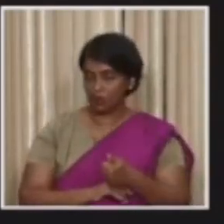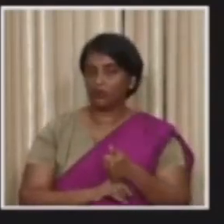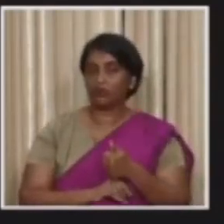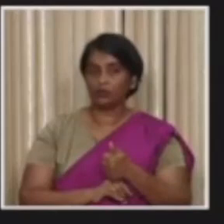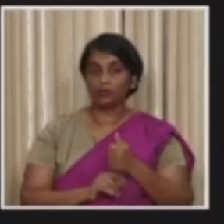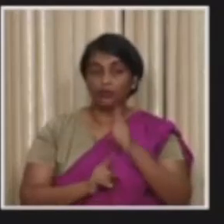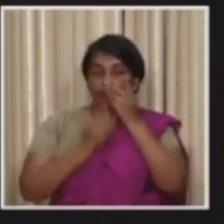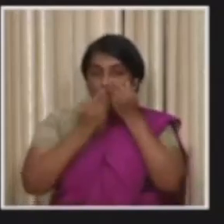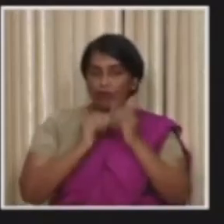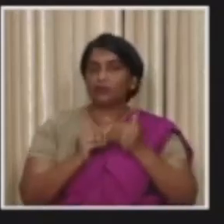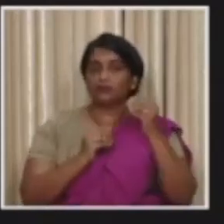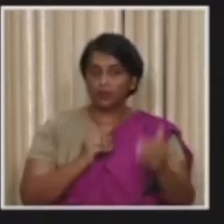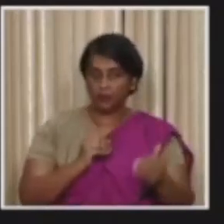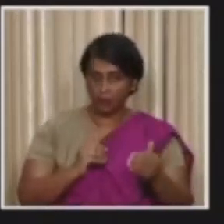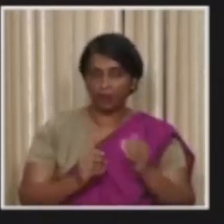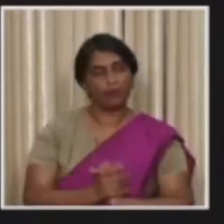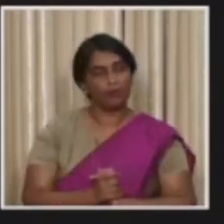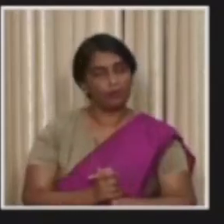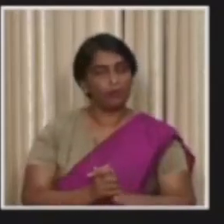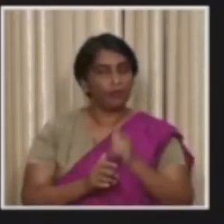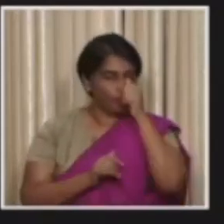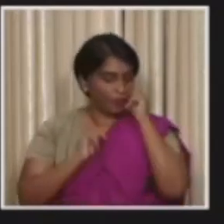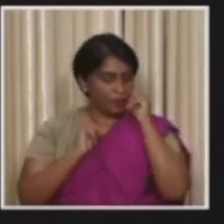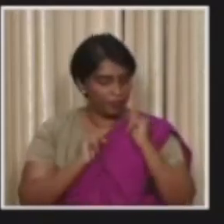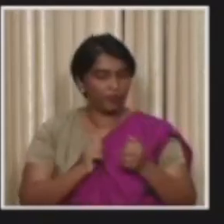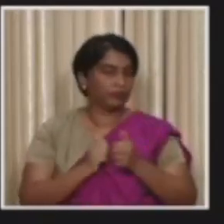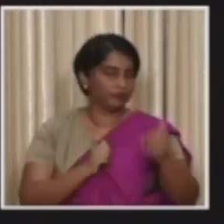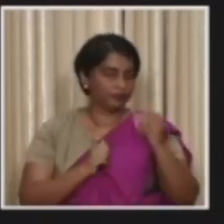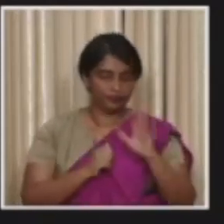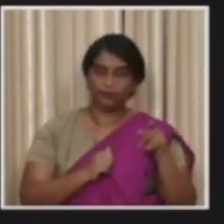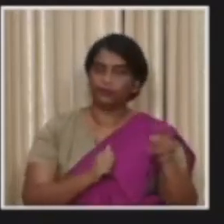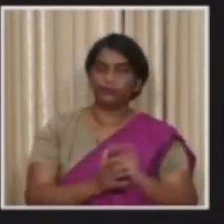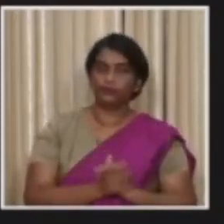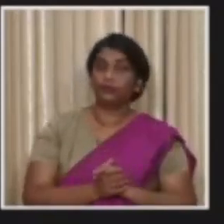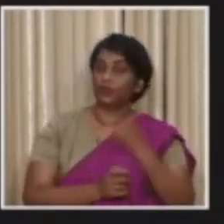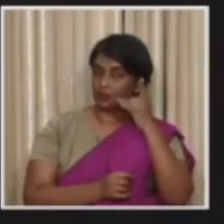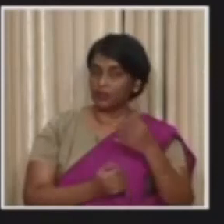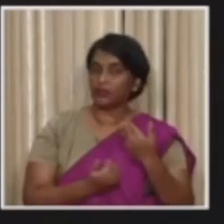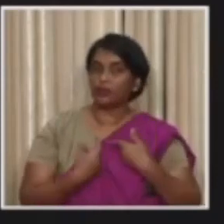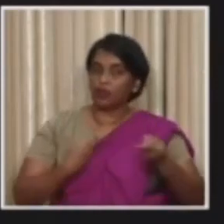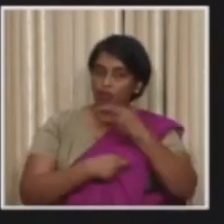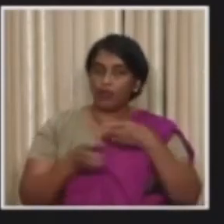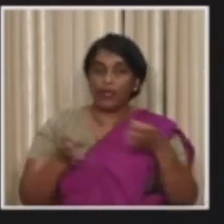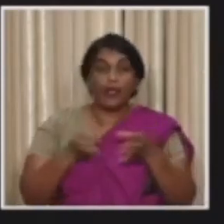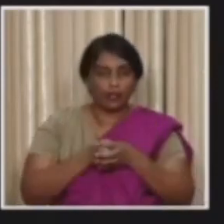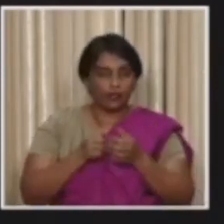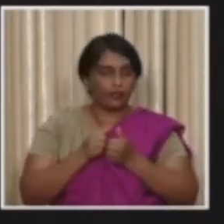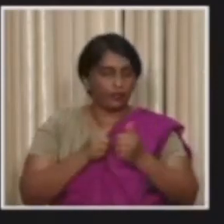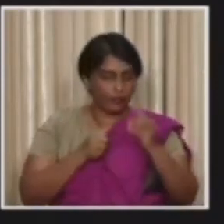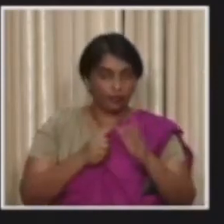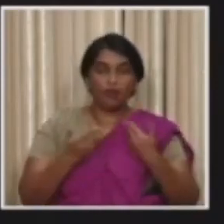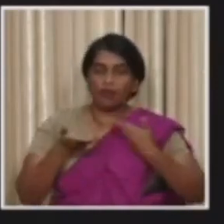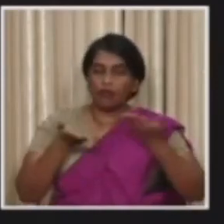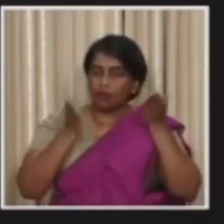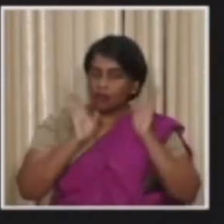corruption. But this is just the beginning. We all must work together in order to achieve the ultimate